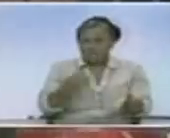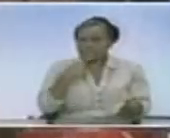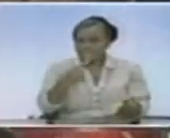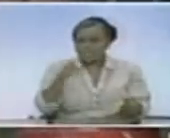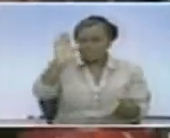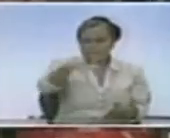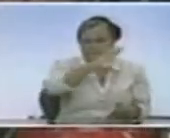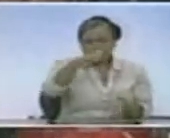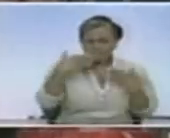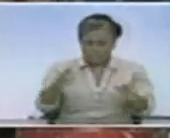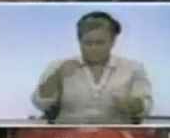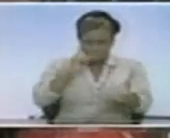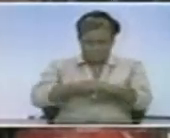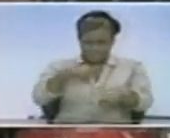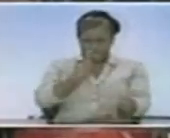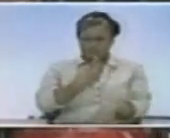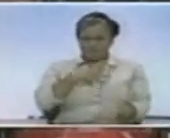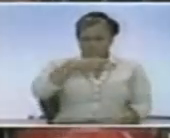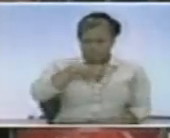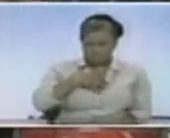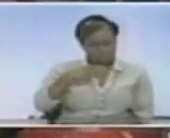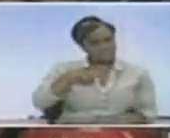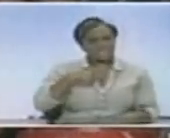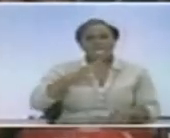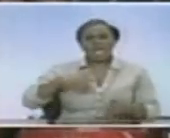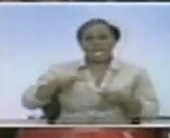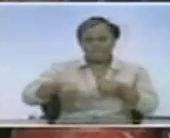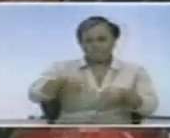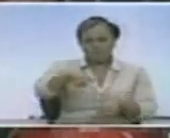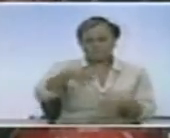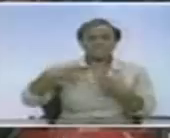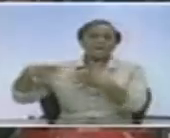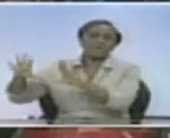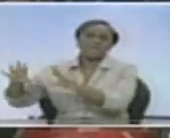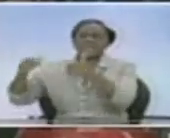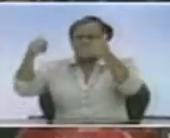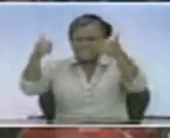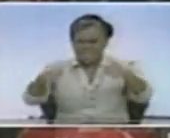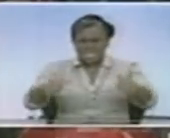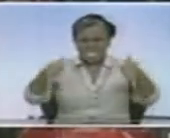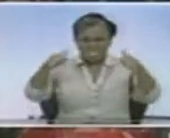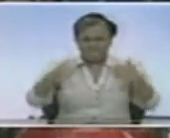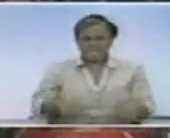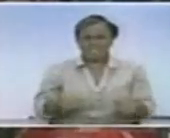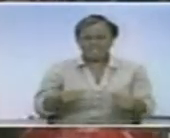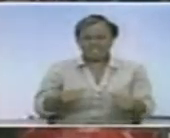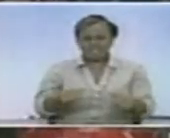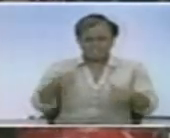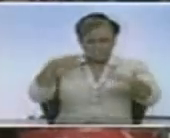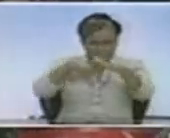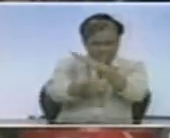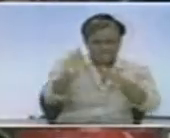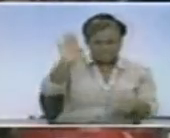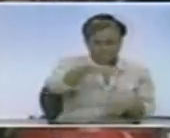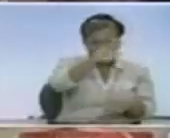parliament, I resign. And you walked away? And I walked away. And never put my foot again in that house.